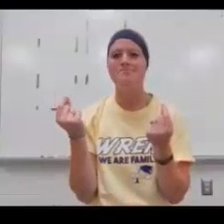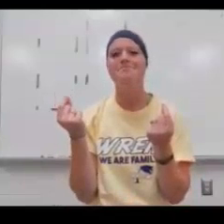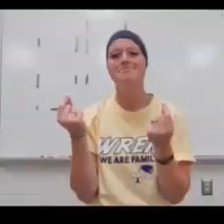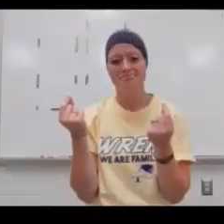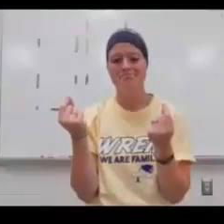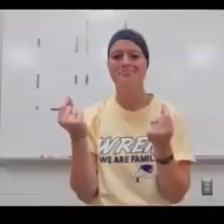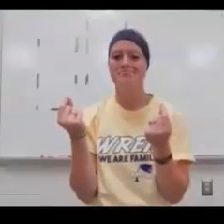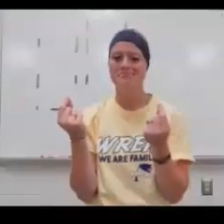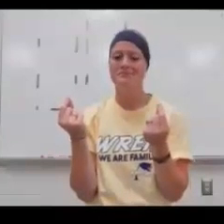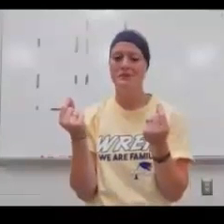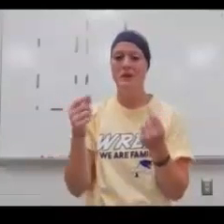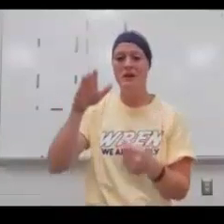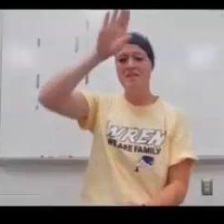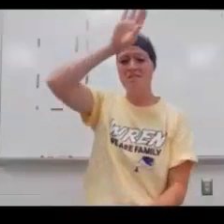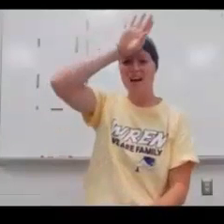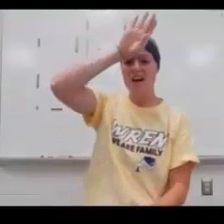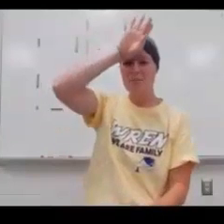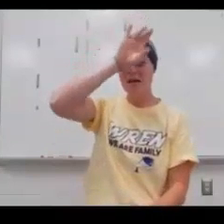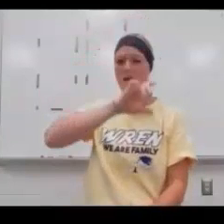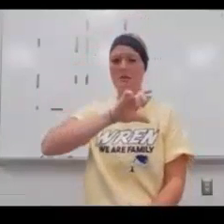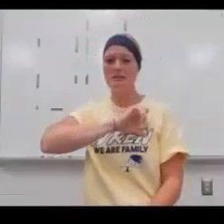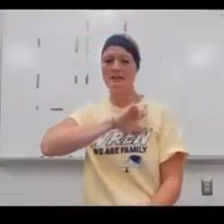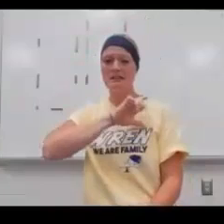What are these dogs doing?